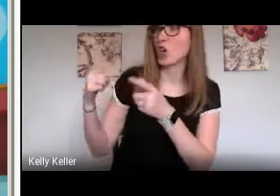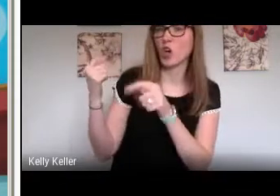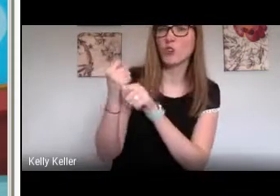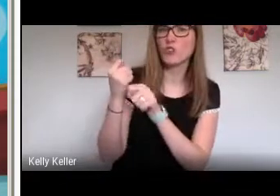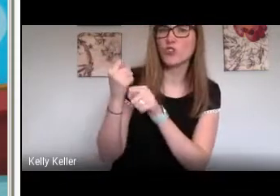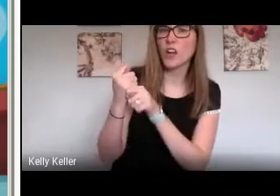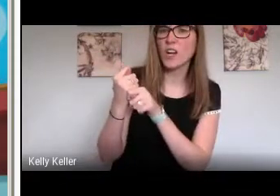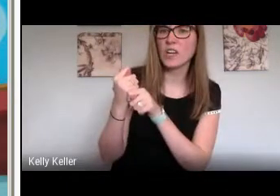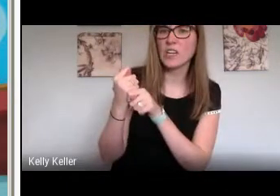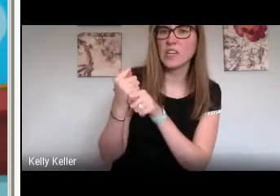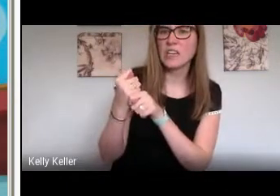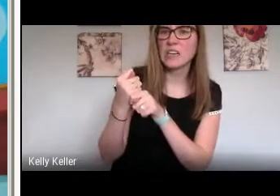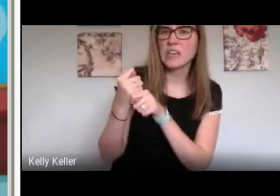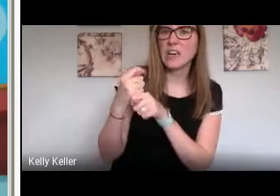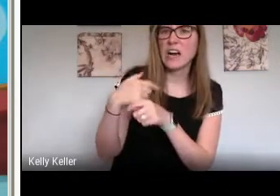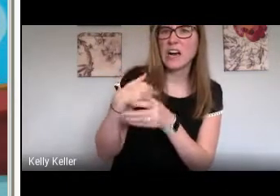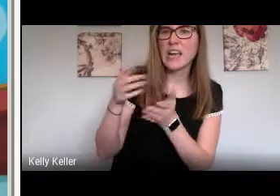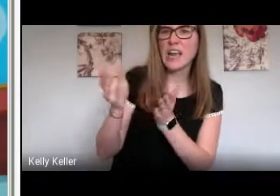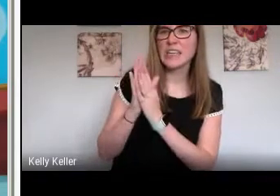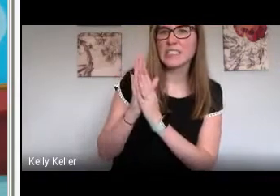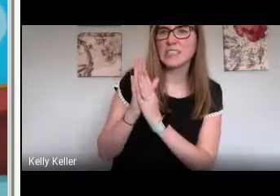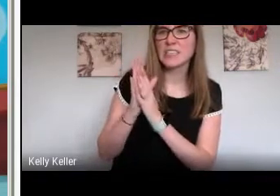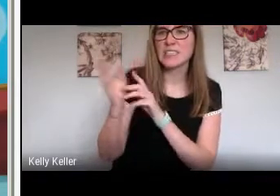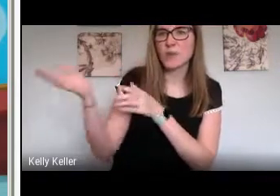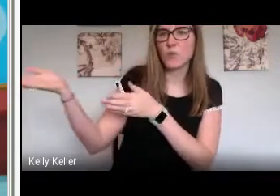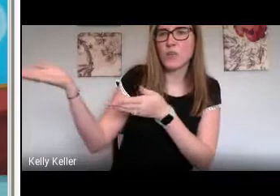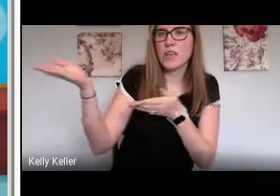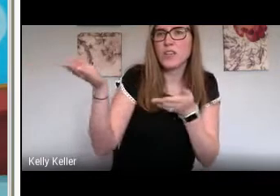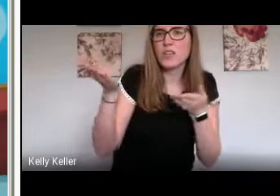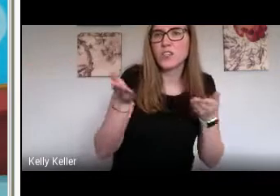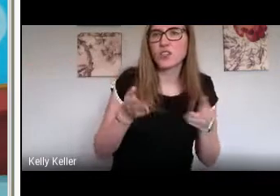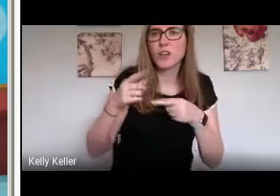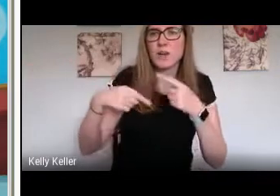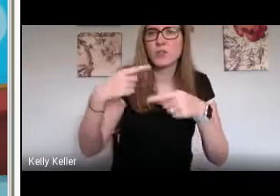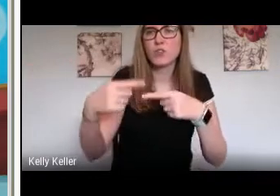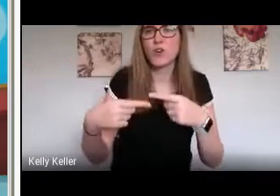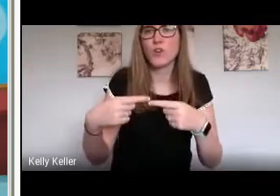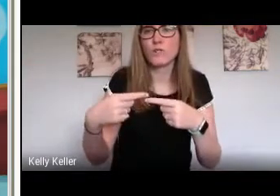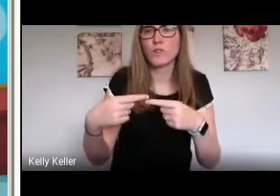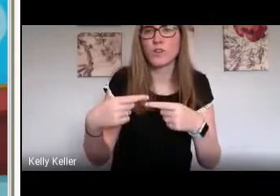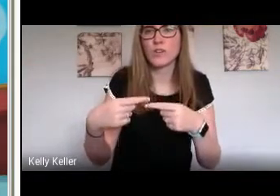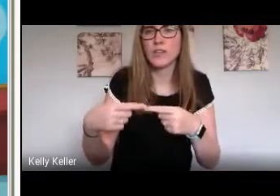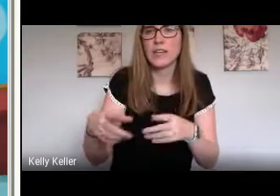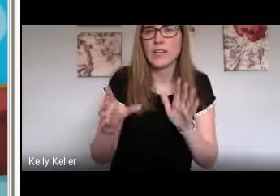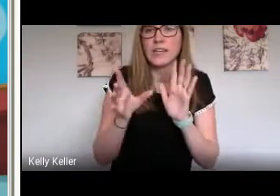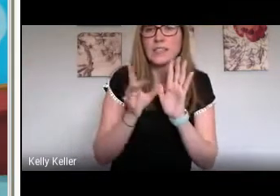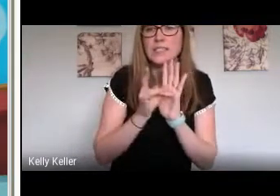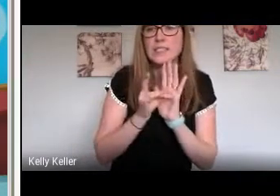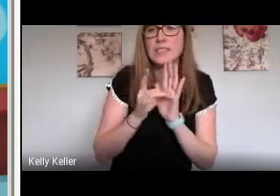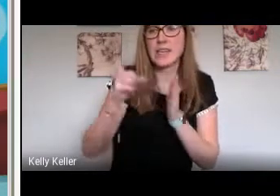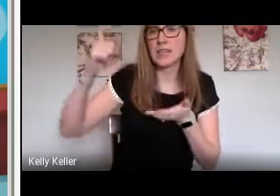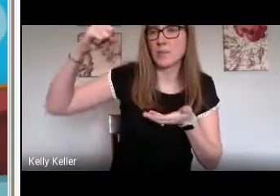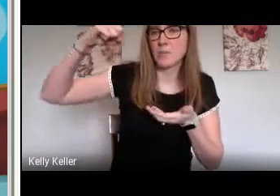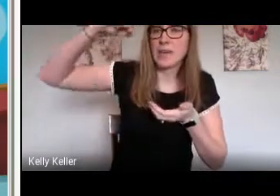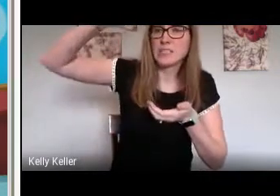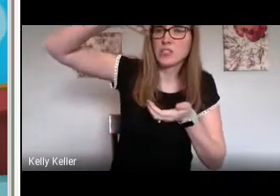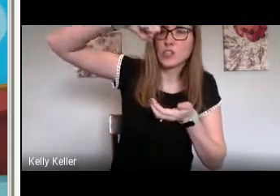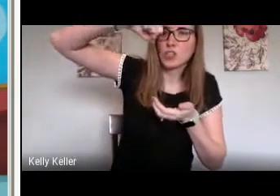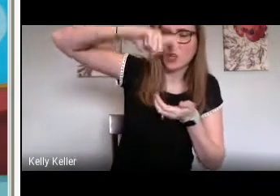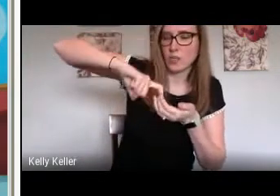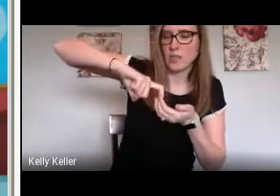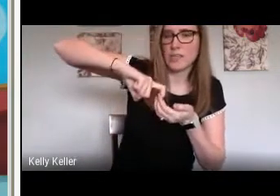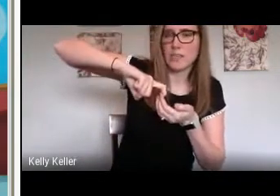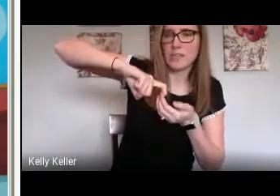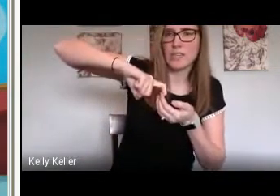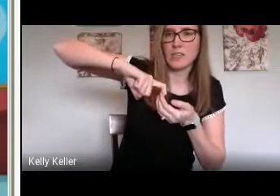a tow truck I asked as they wheel the contraption over and stick the plastic